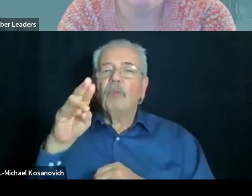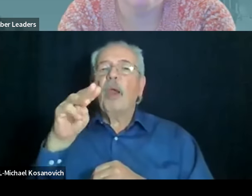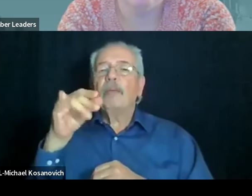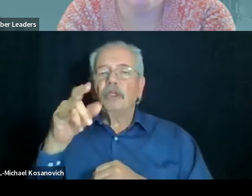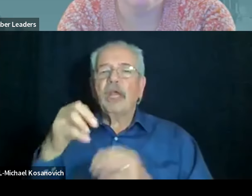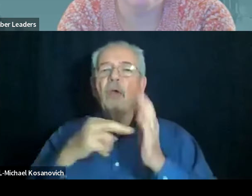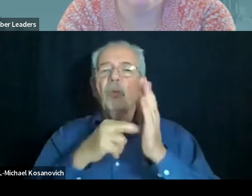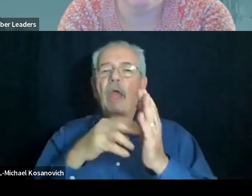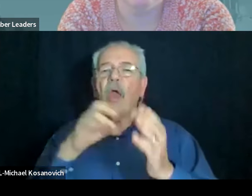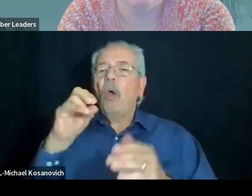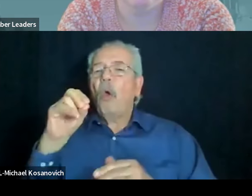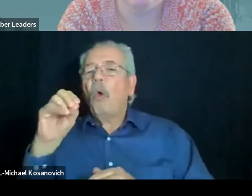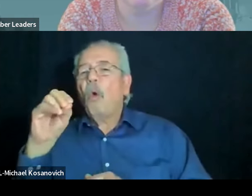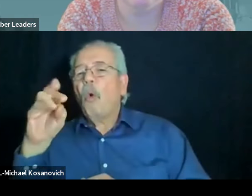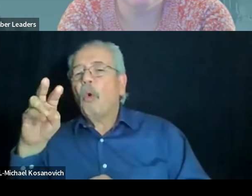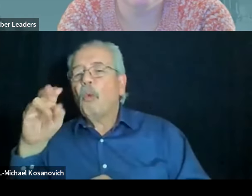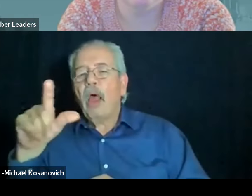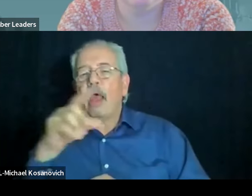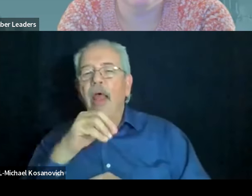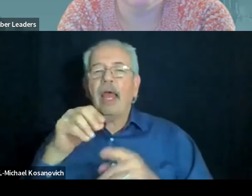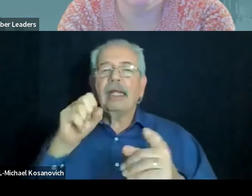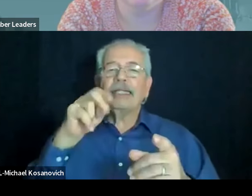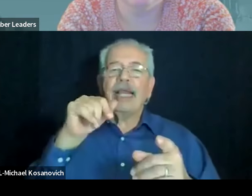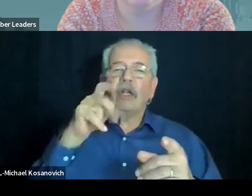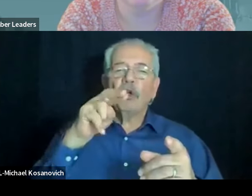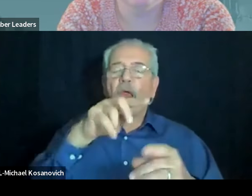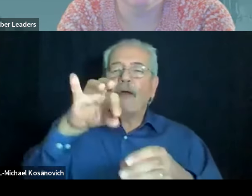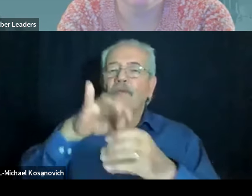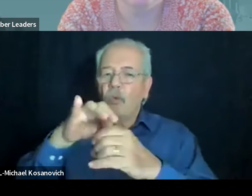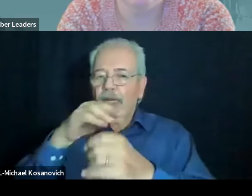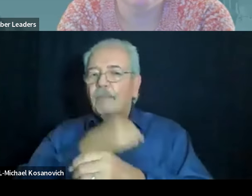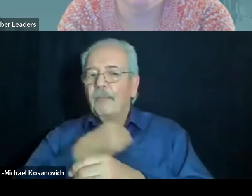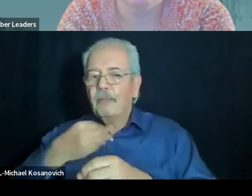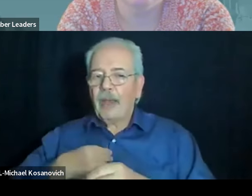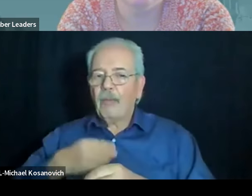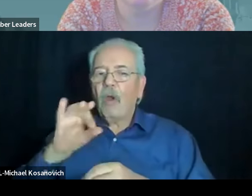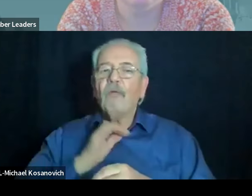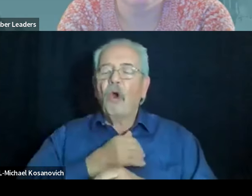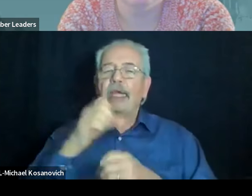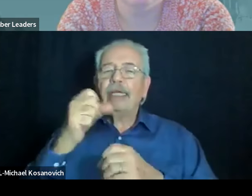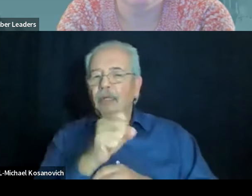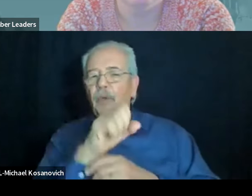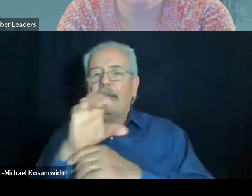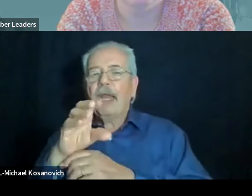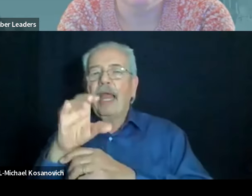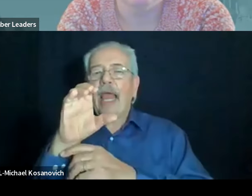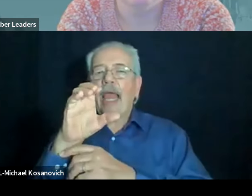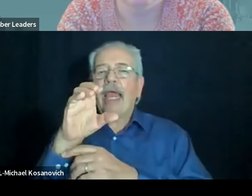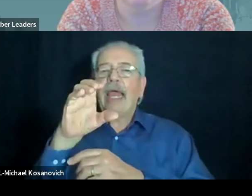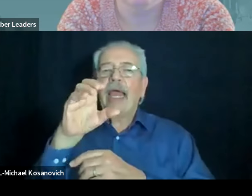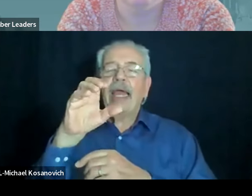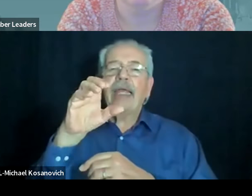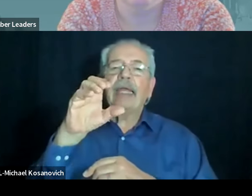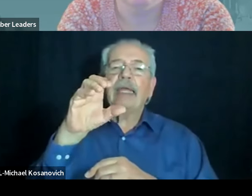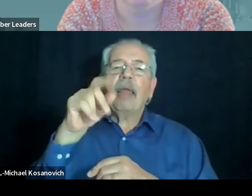Representative Orwell, Senator Dingra, and Carrie are voting members of our steering committee. Bipasha and Mark are